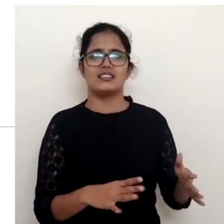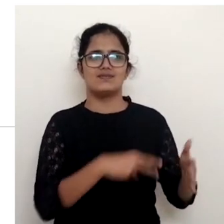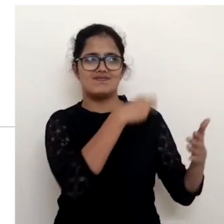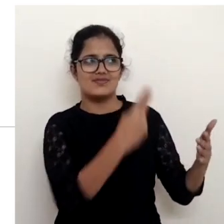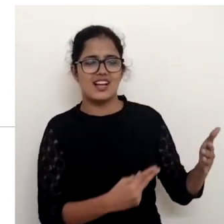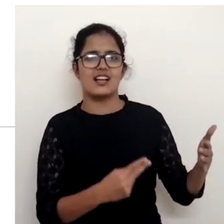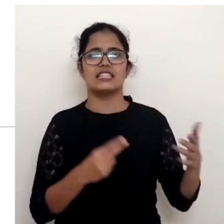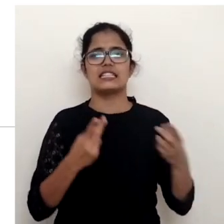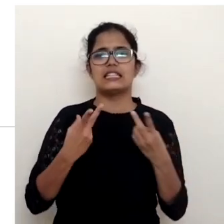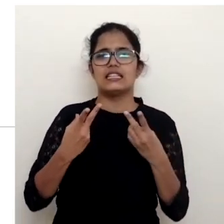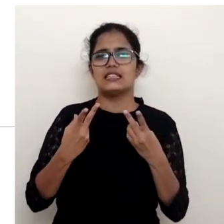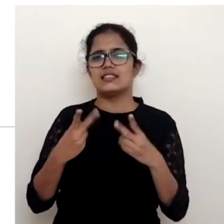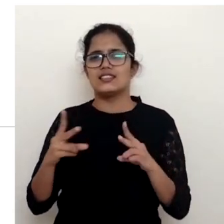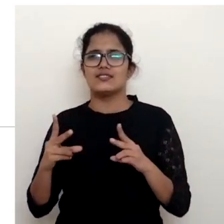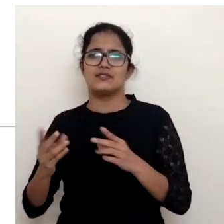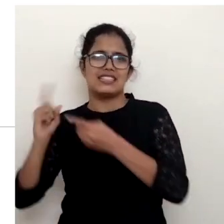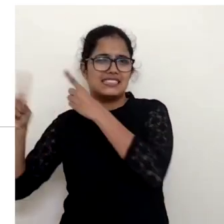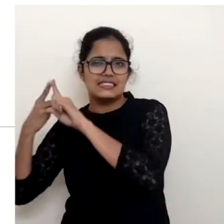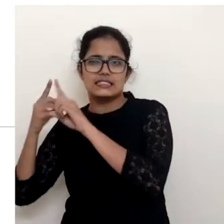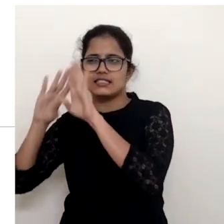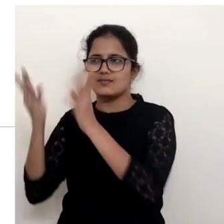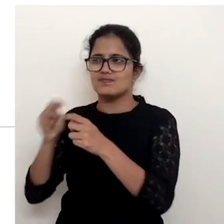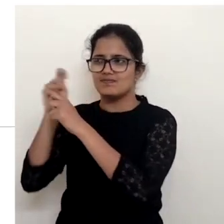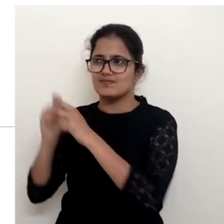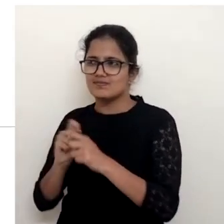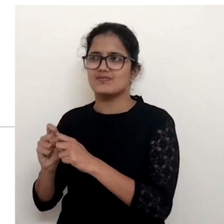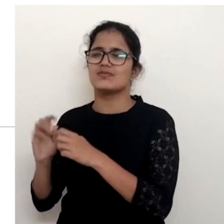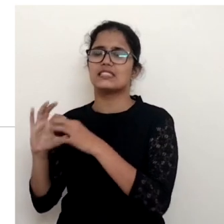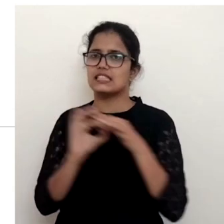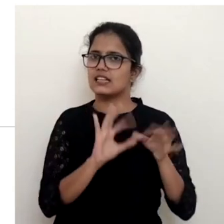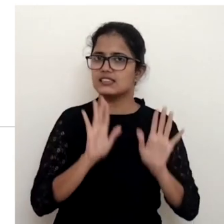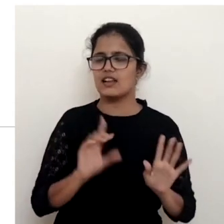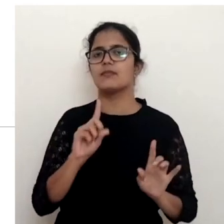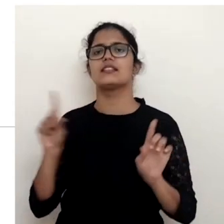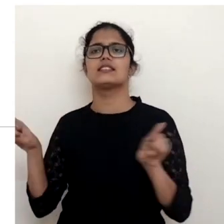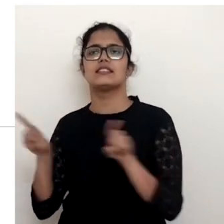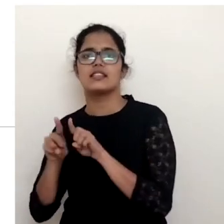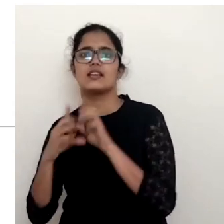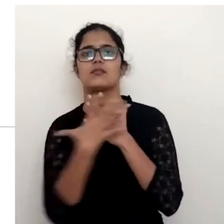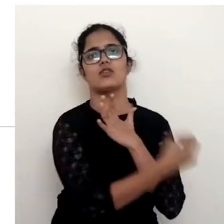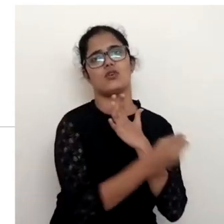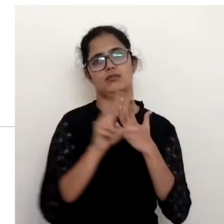any particular religious belief, but they're parallel invocations in the realm of art.